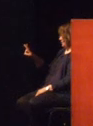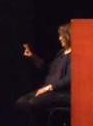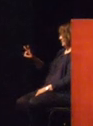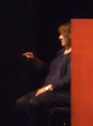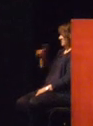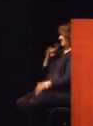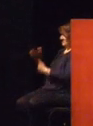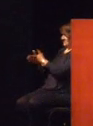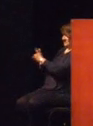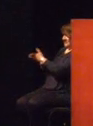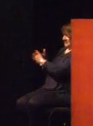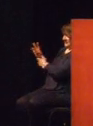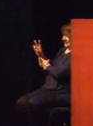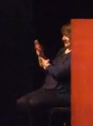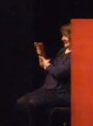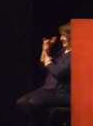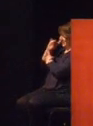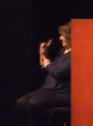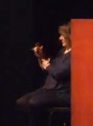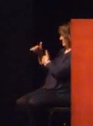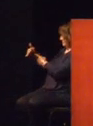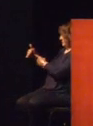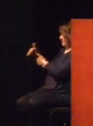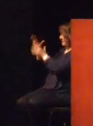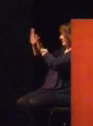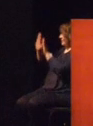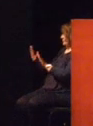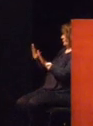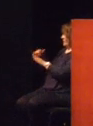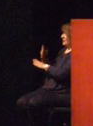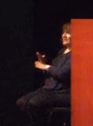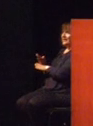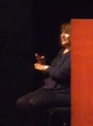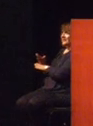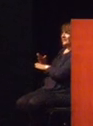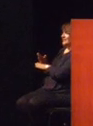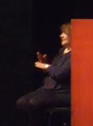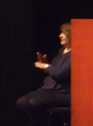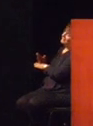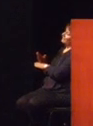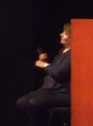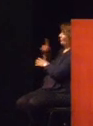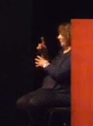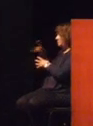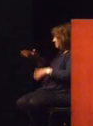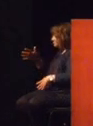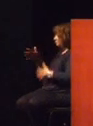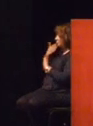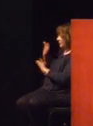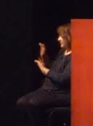really close to 79. And I thought we were really doing a great job in terms of being pretty close to